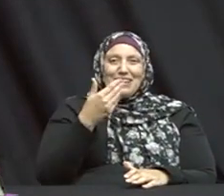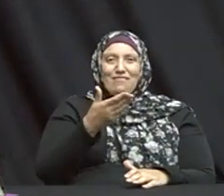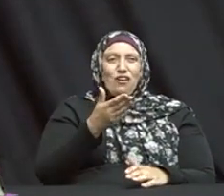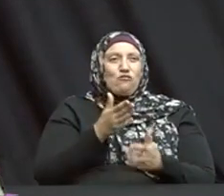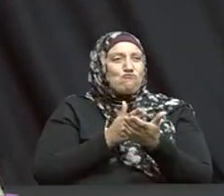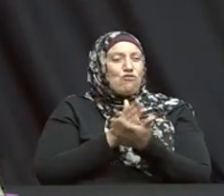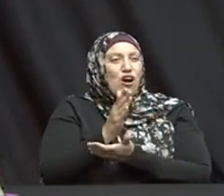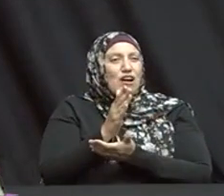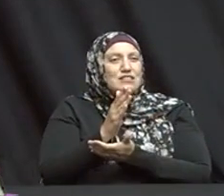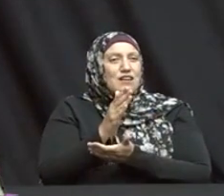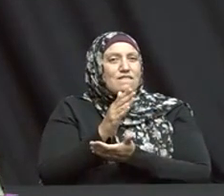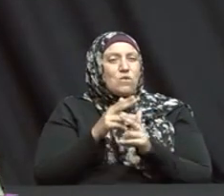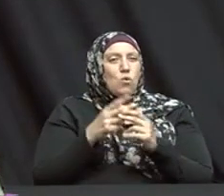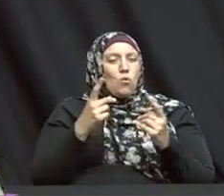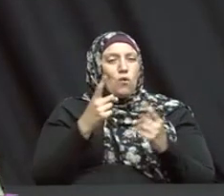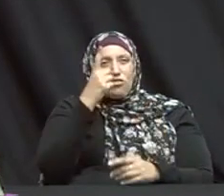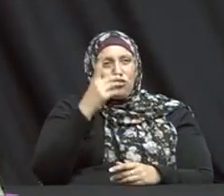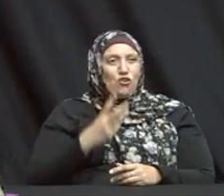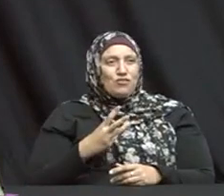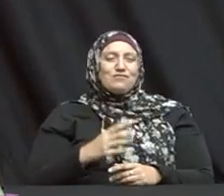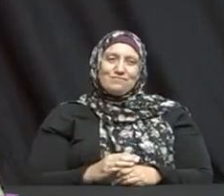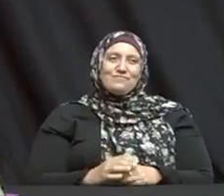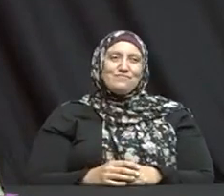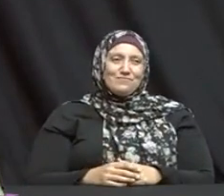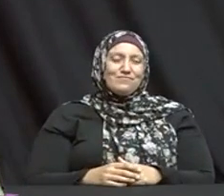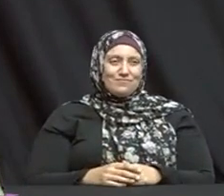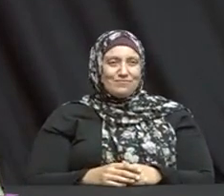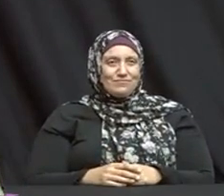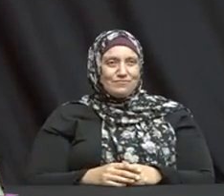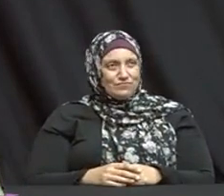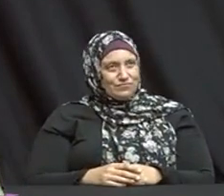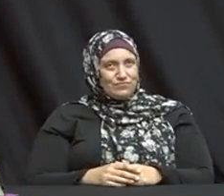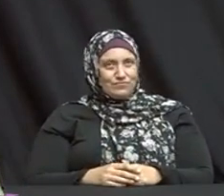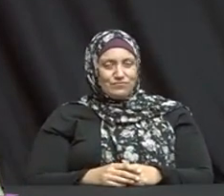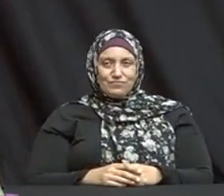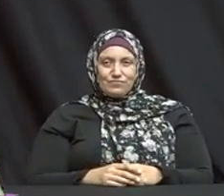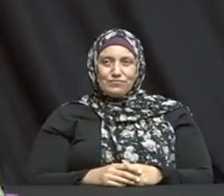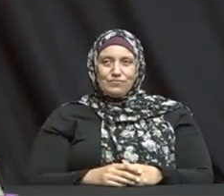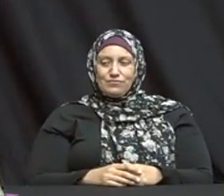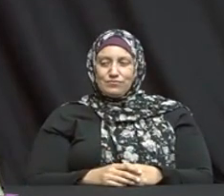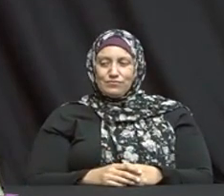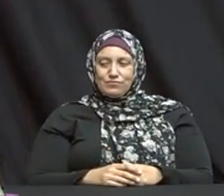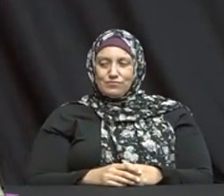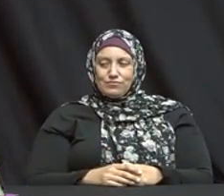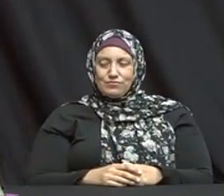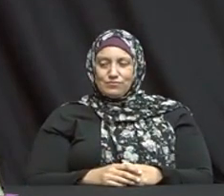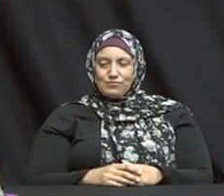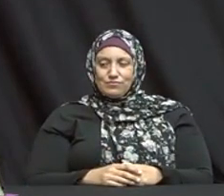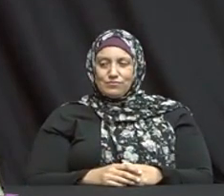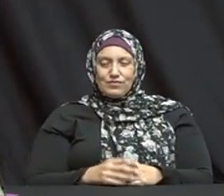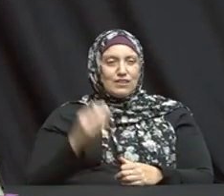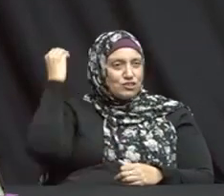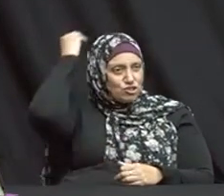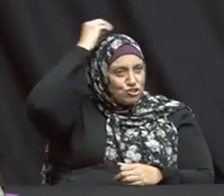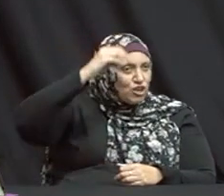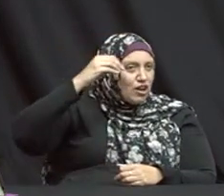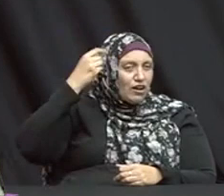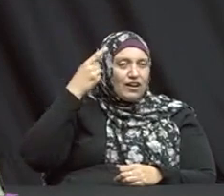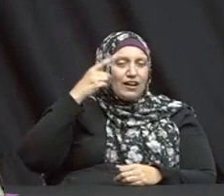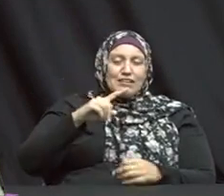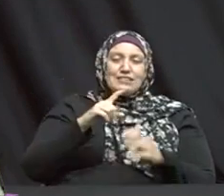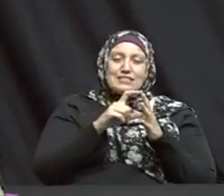testator. Ahsante, thank you very much. And Sheikh, and perhaps Haj Mohammed and Haj Dani,